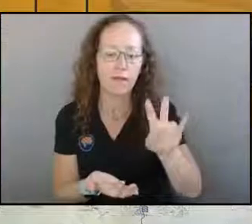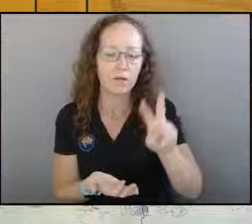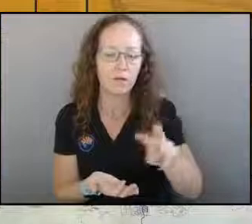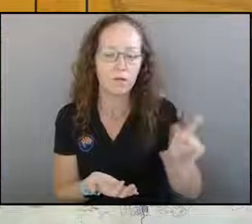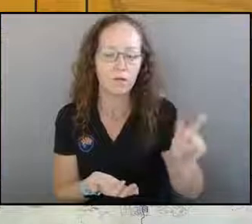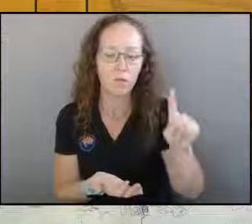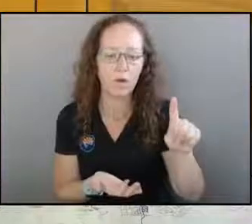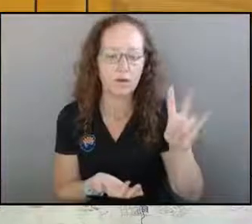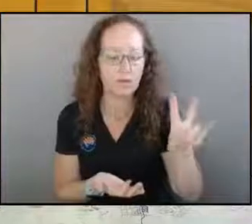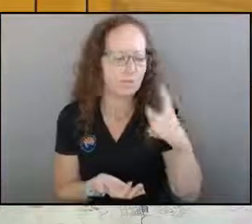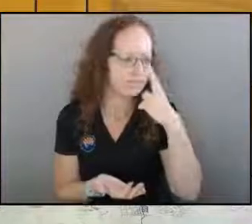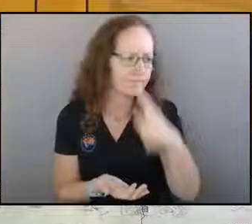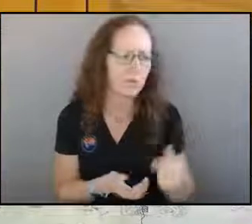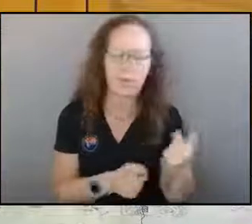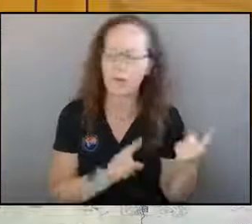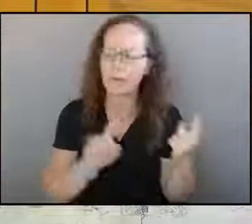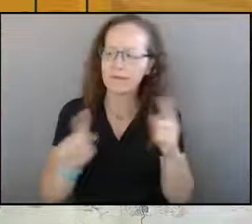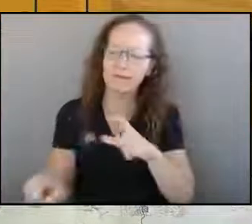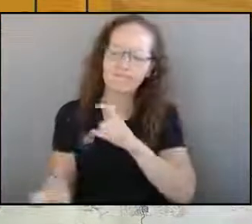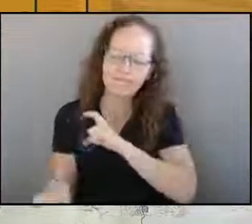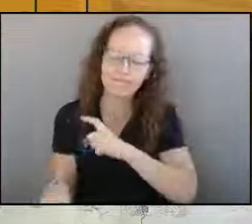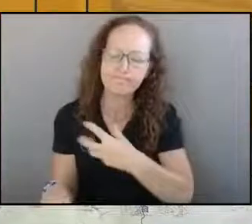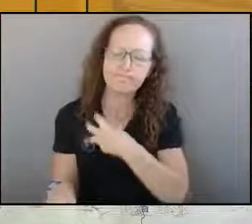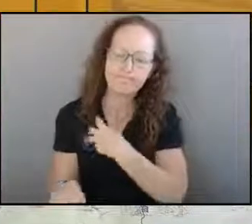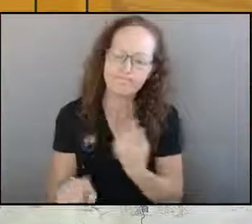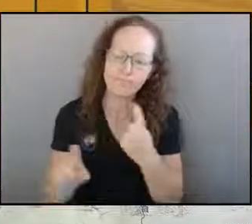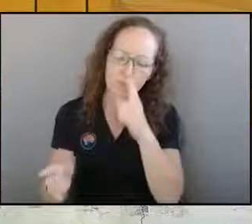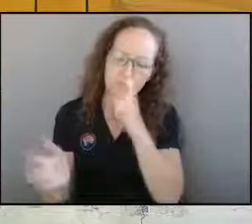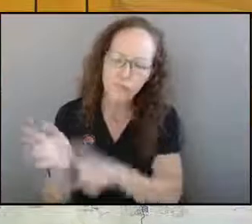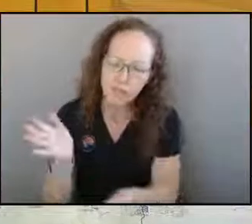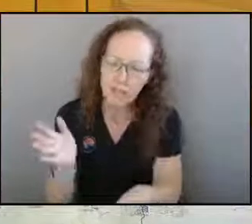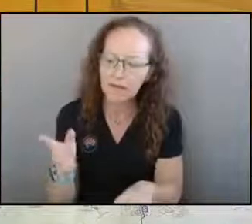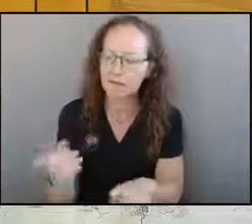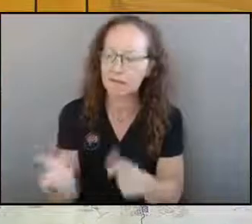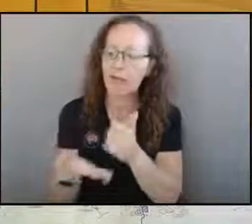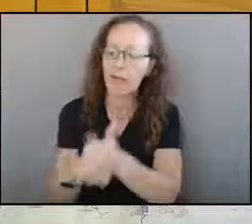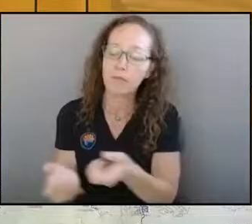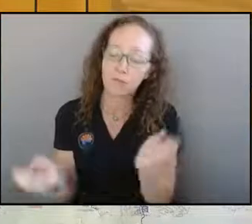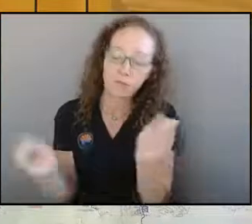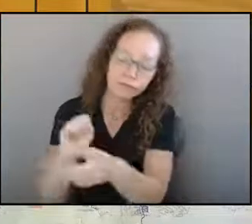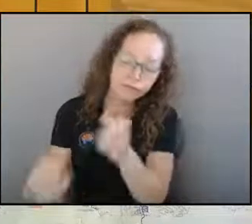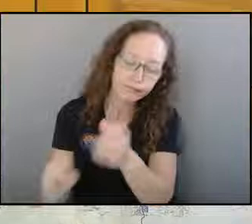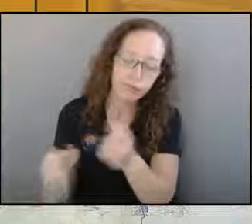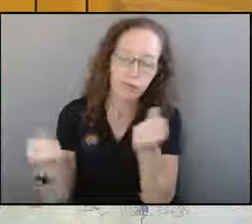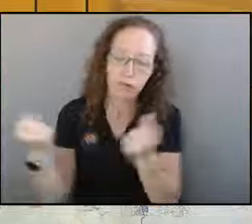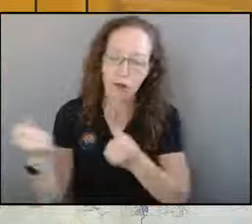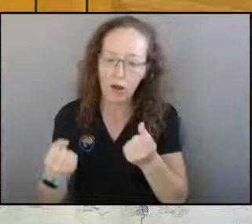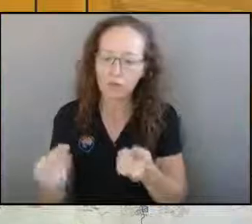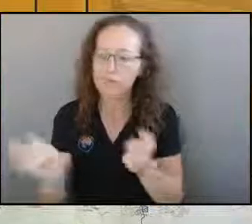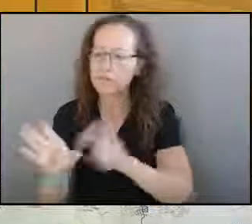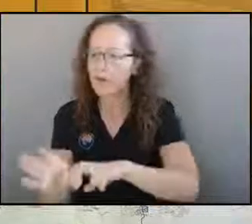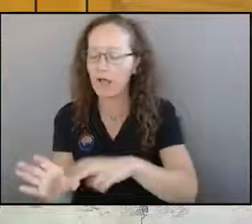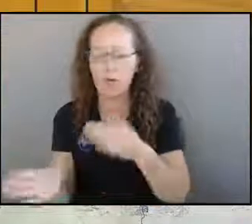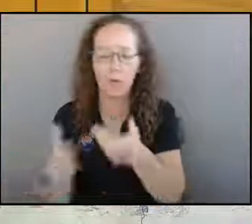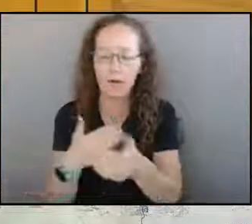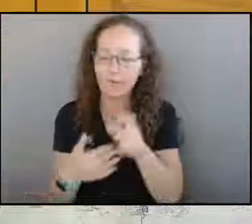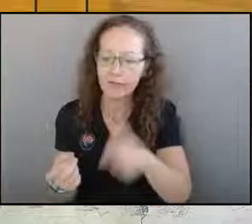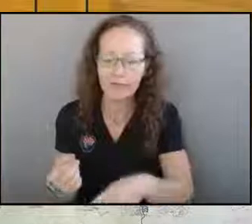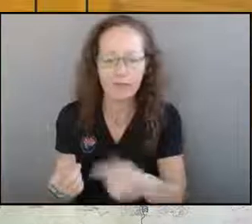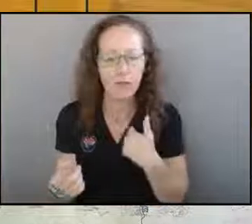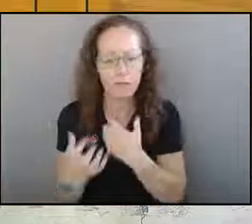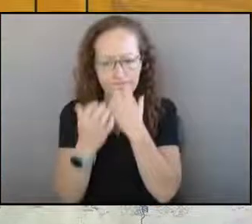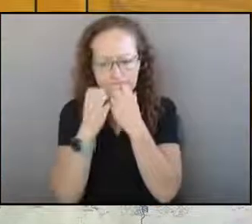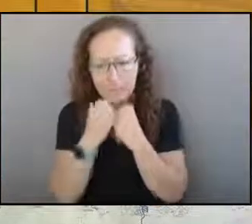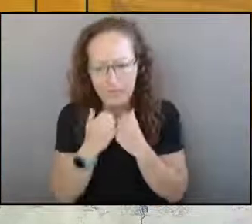to help them load their cars, to give them a ride, whatever they need. We care about our people here in Taos County. We are all one